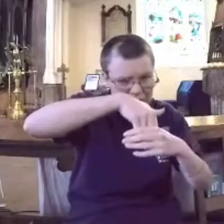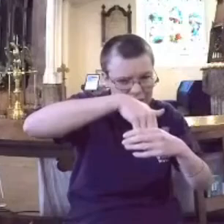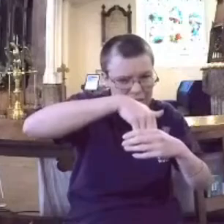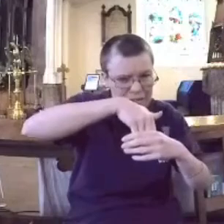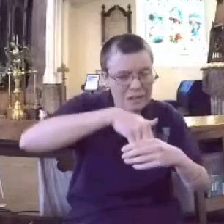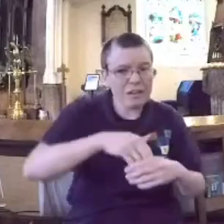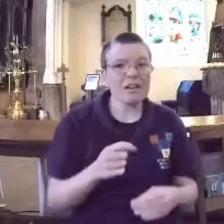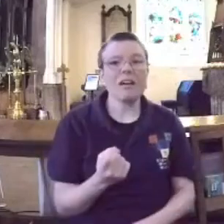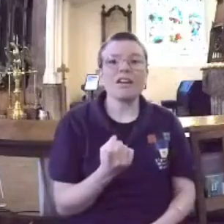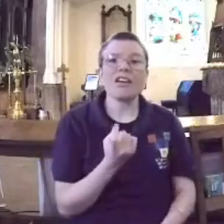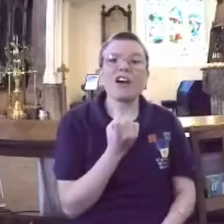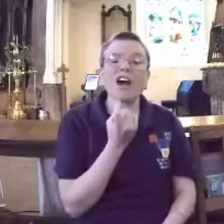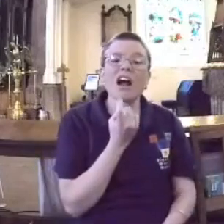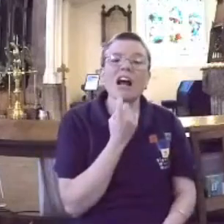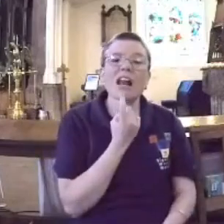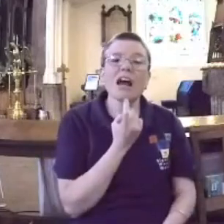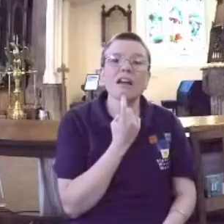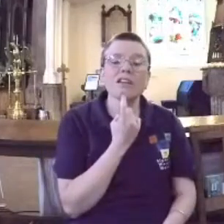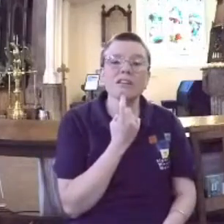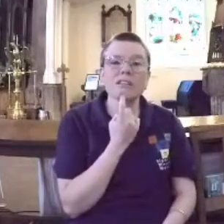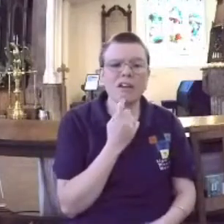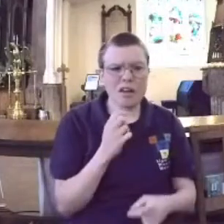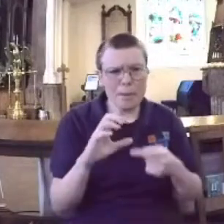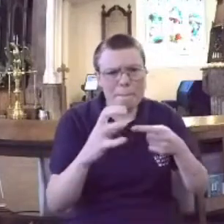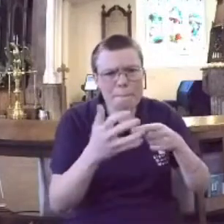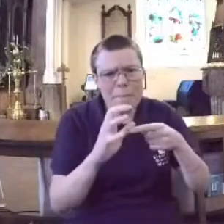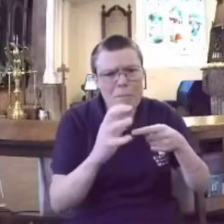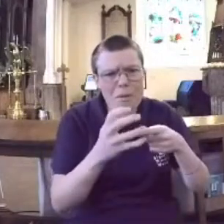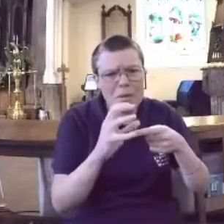is a glass pebble, I suppose.